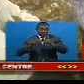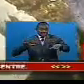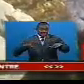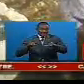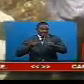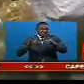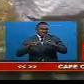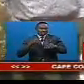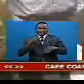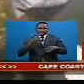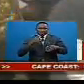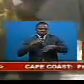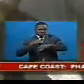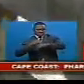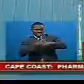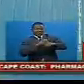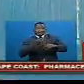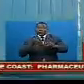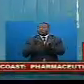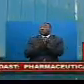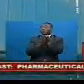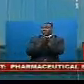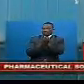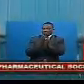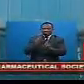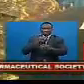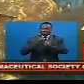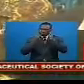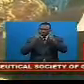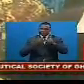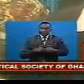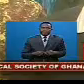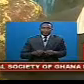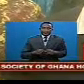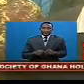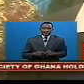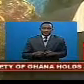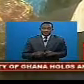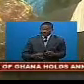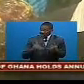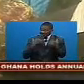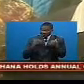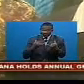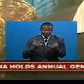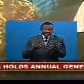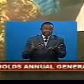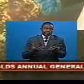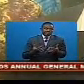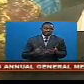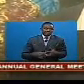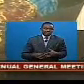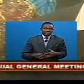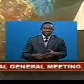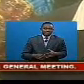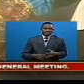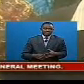at the port will be strengthened to prevent the state from further losing revenue. As we speak now, we are in tandem